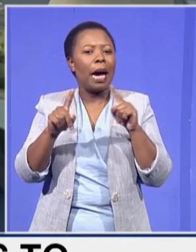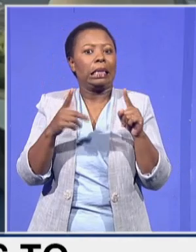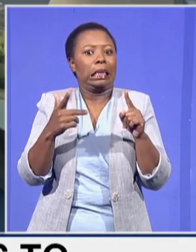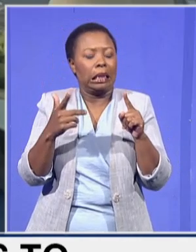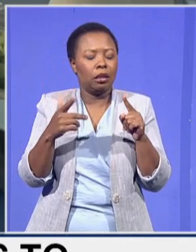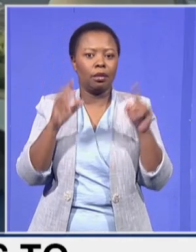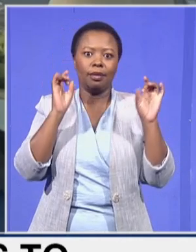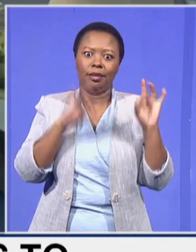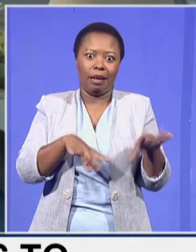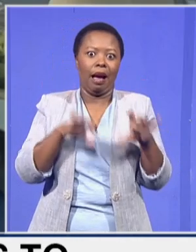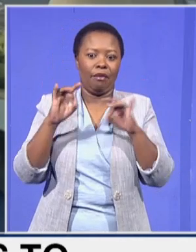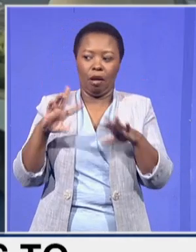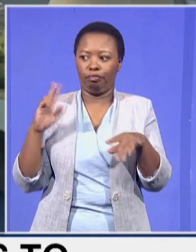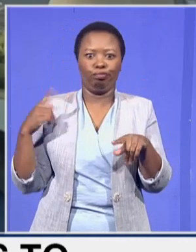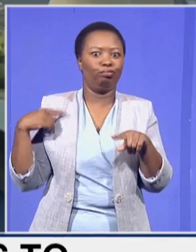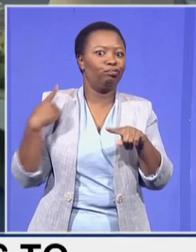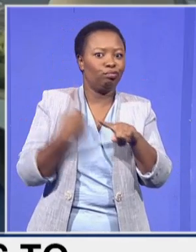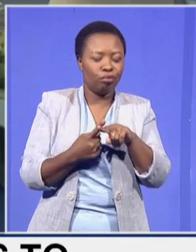suffering?